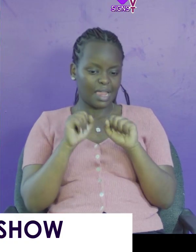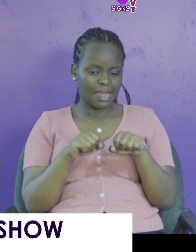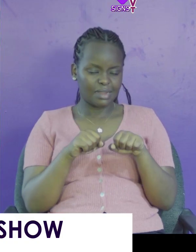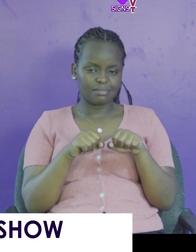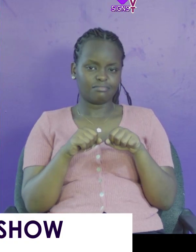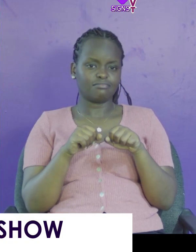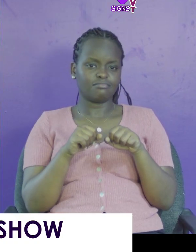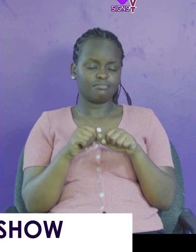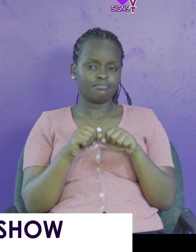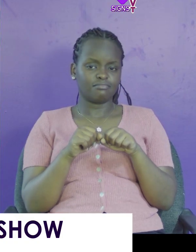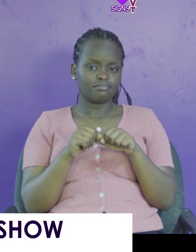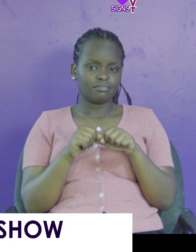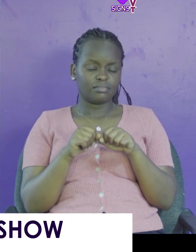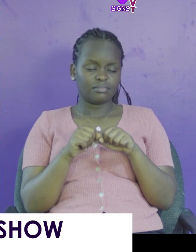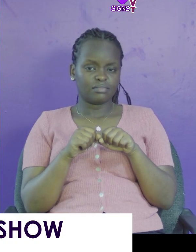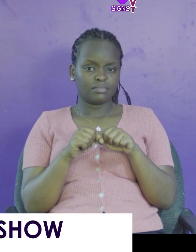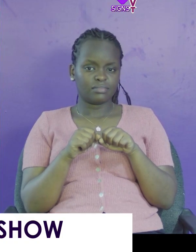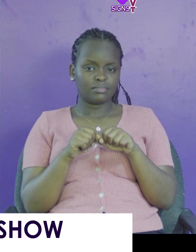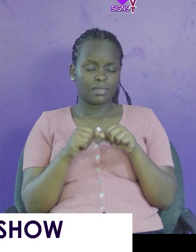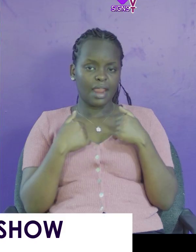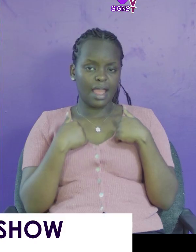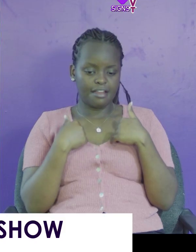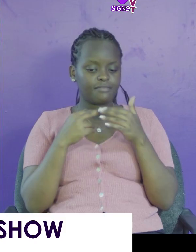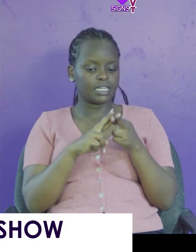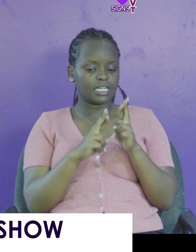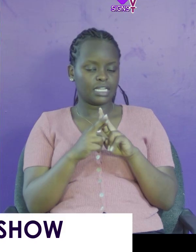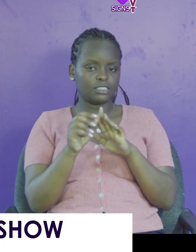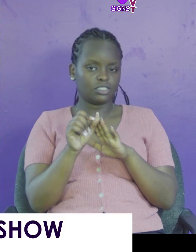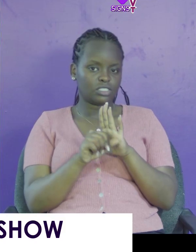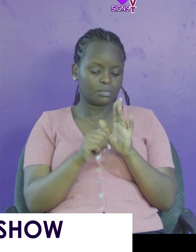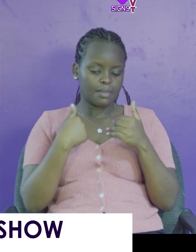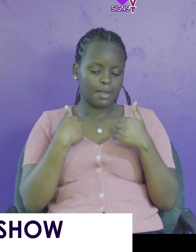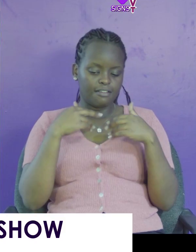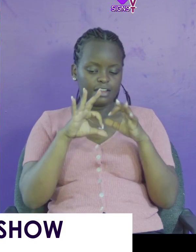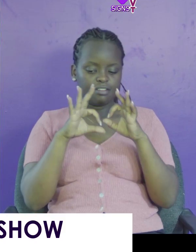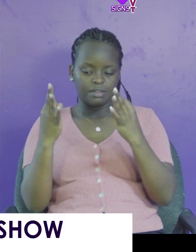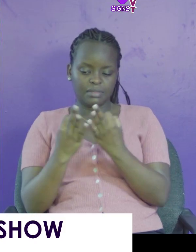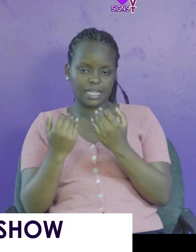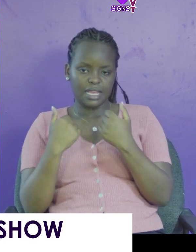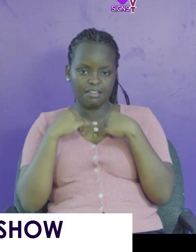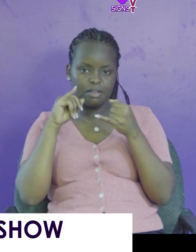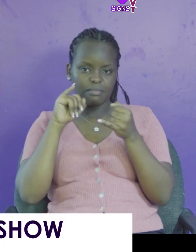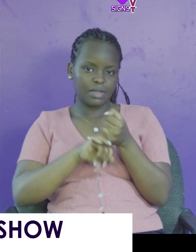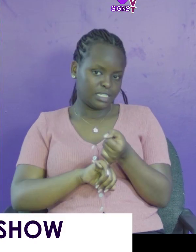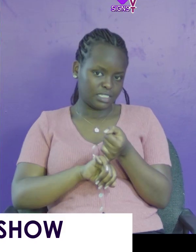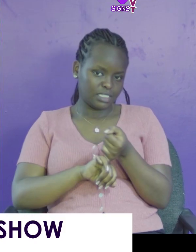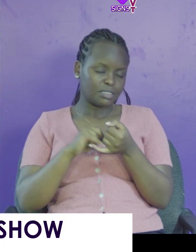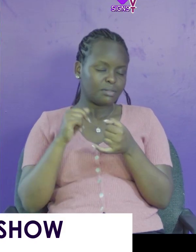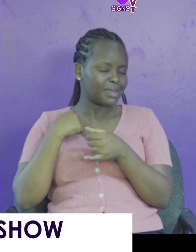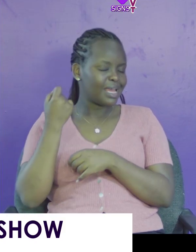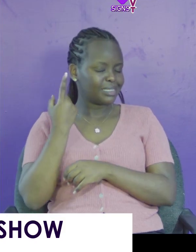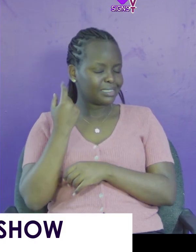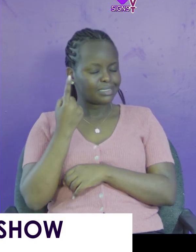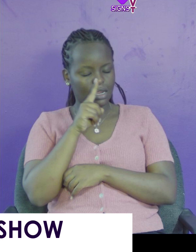they still have a relationship, they still have a family, they still have a marriage. In that case, I'm hearing